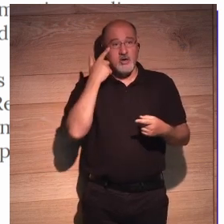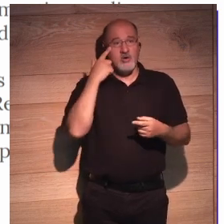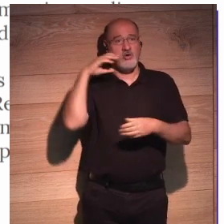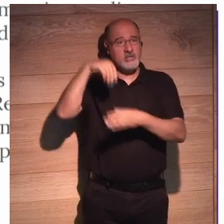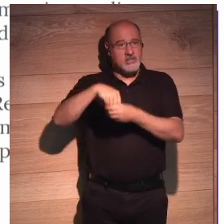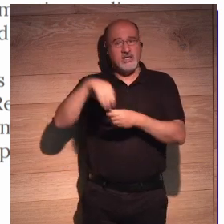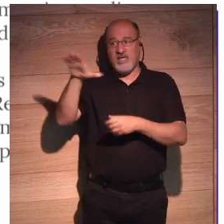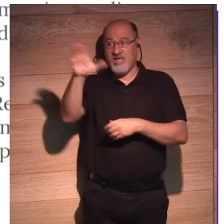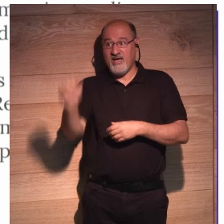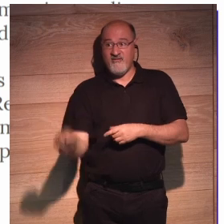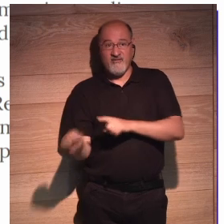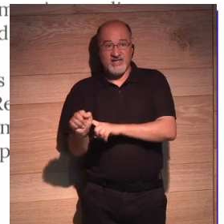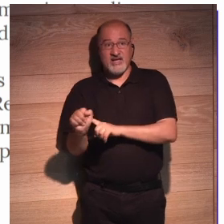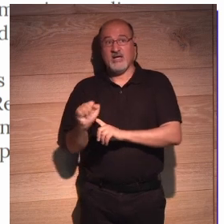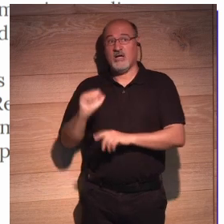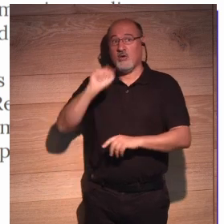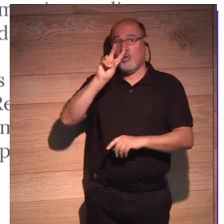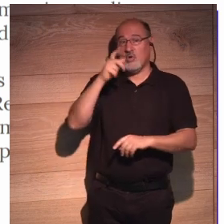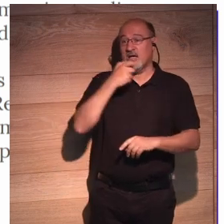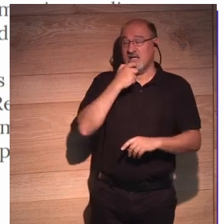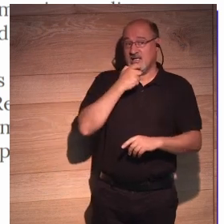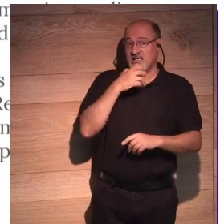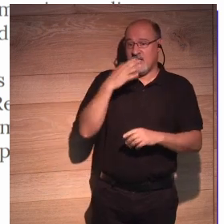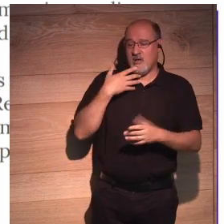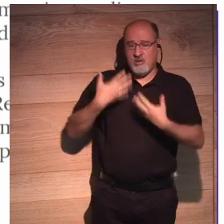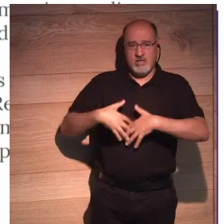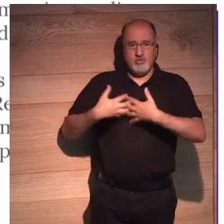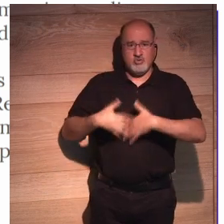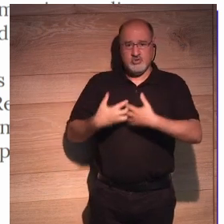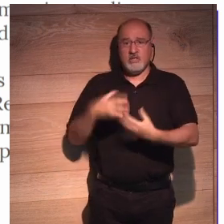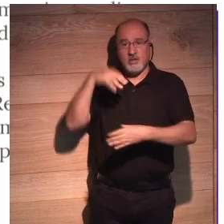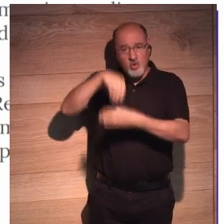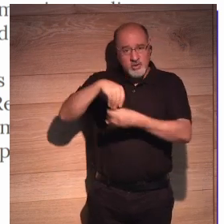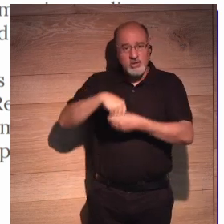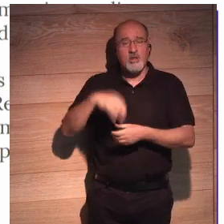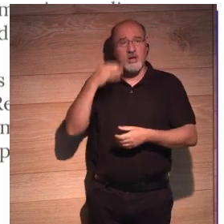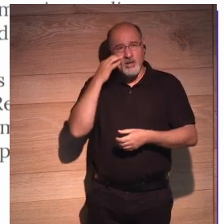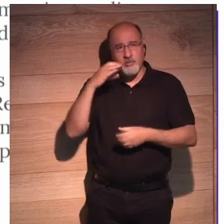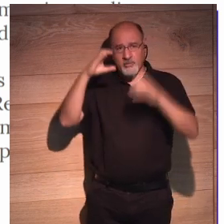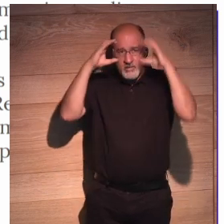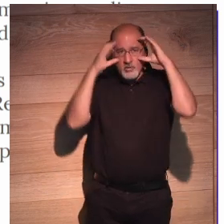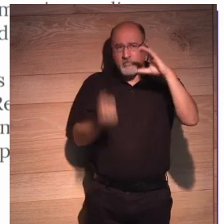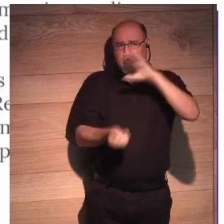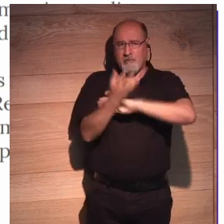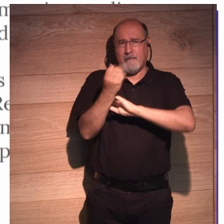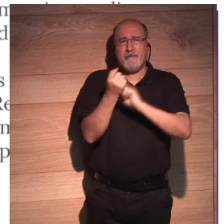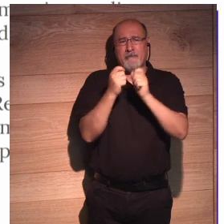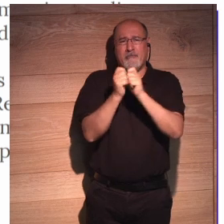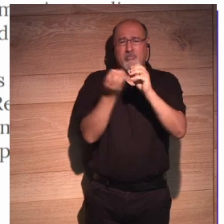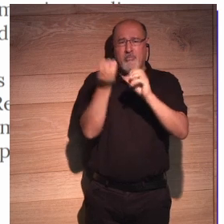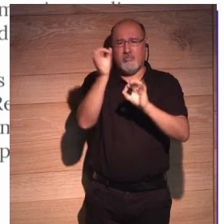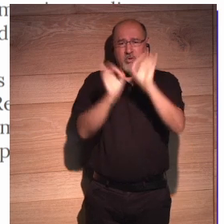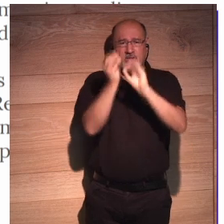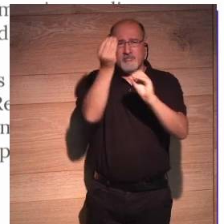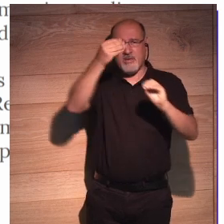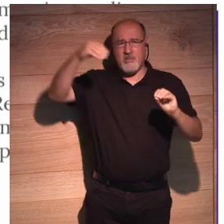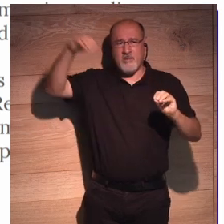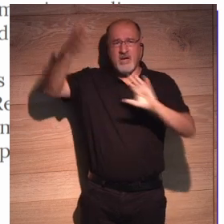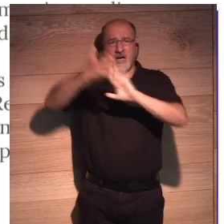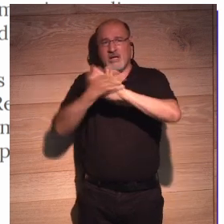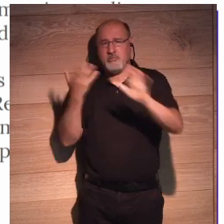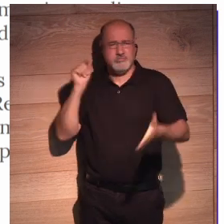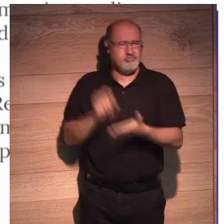job, are Brighton, London and Bristol, because they're particularly creative in the output of immersive media, and there is a bit of a thriving